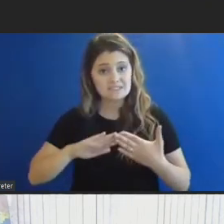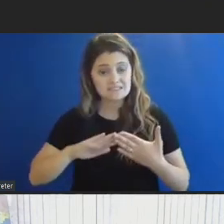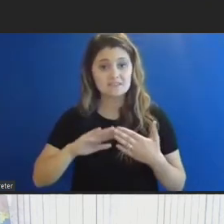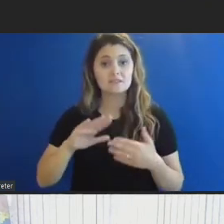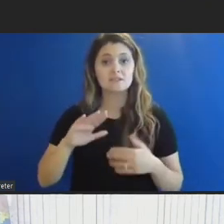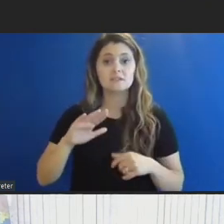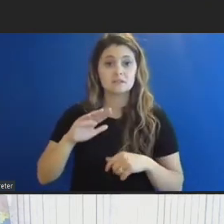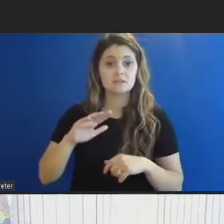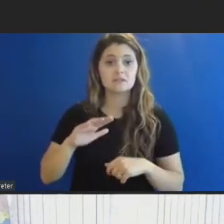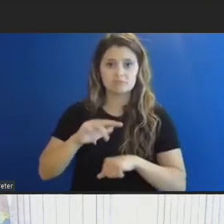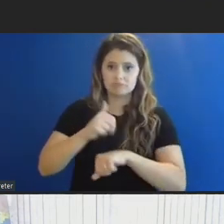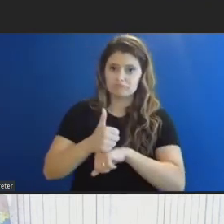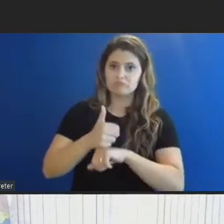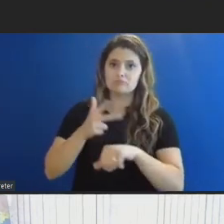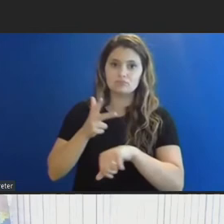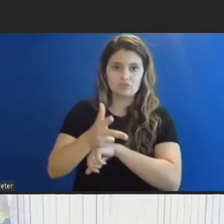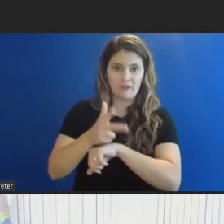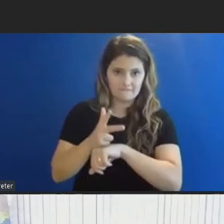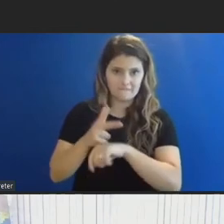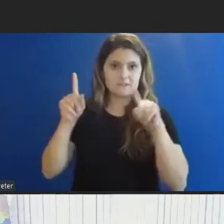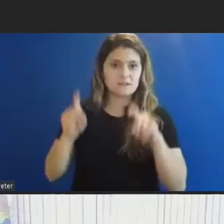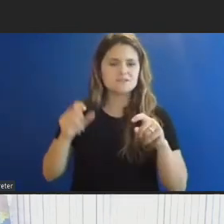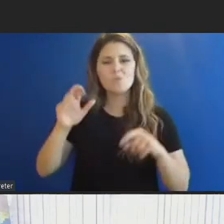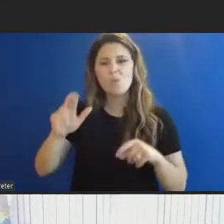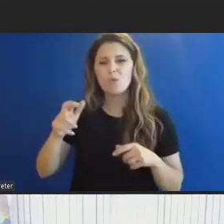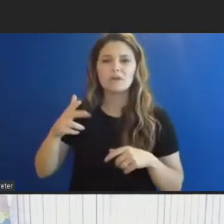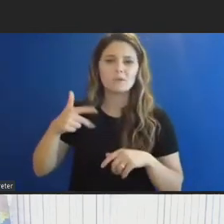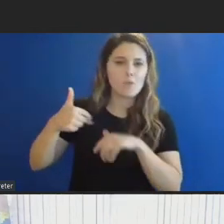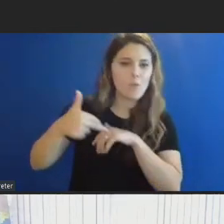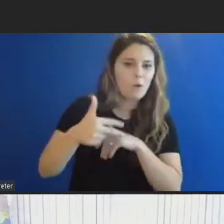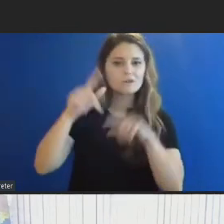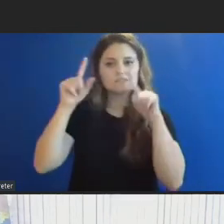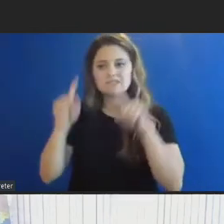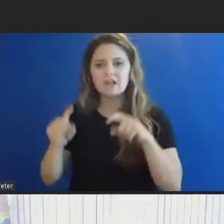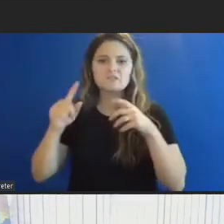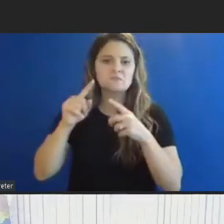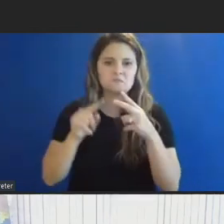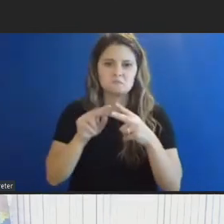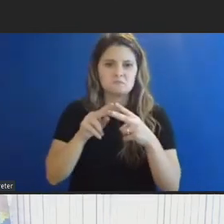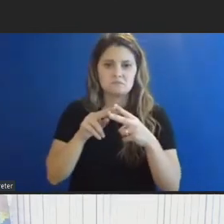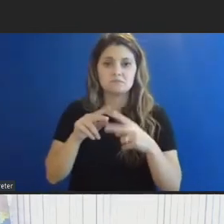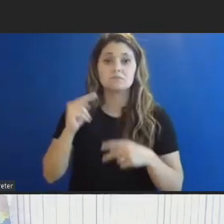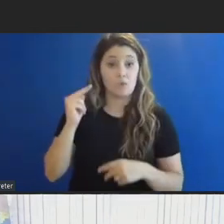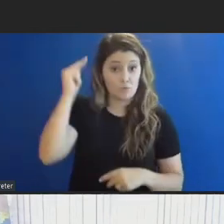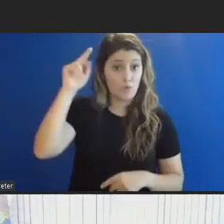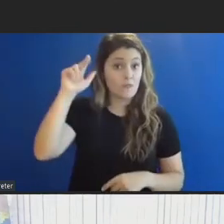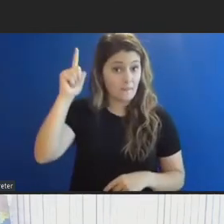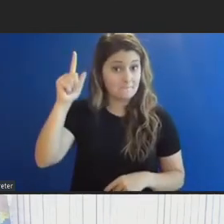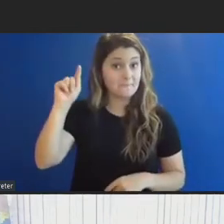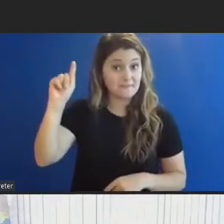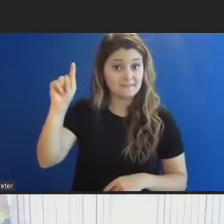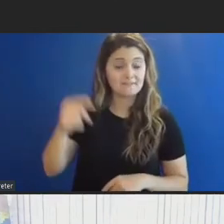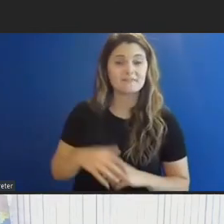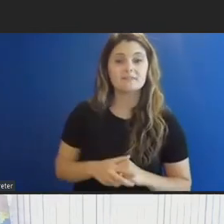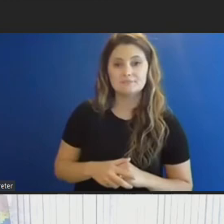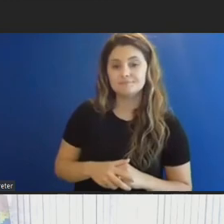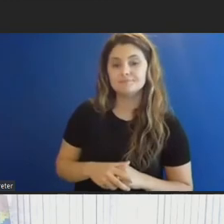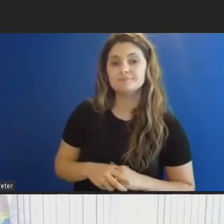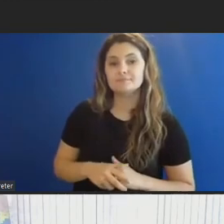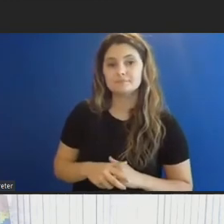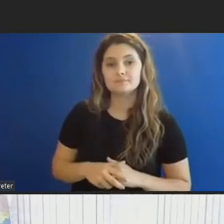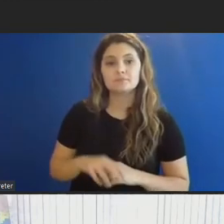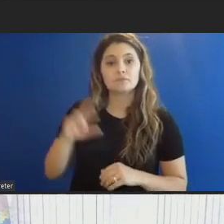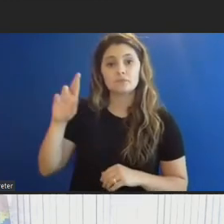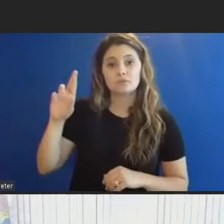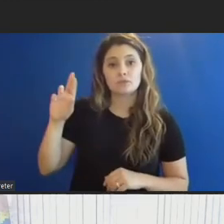city-based drive-through test or walk-up, drive-up testing location is in North Lubbock. It's at the